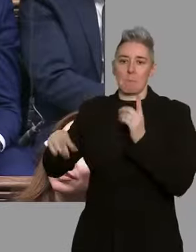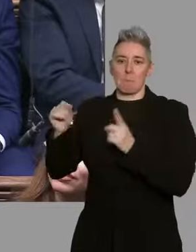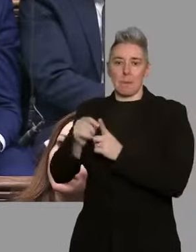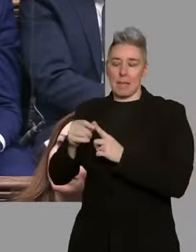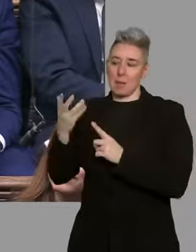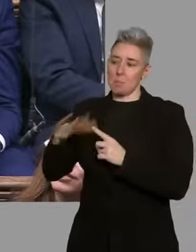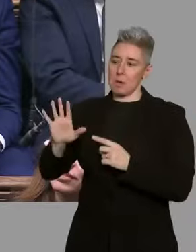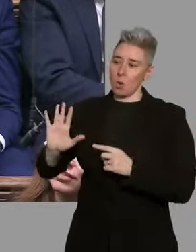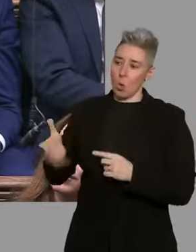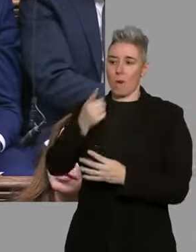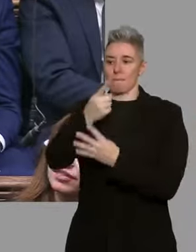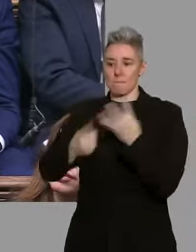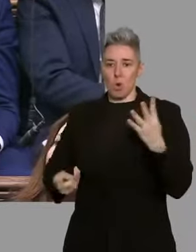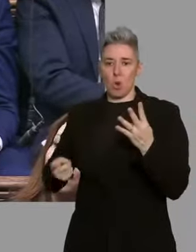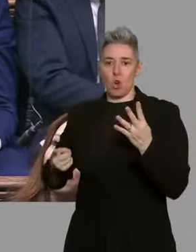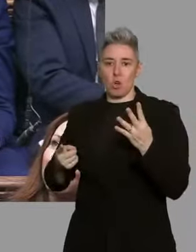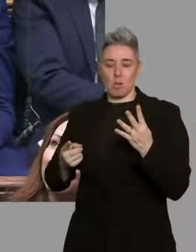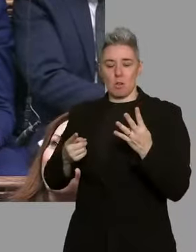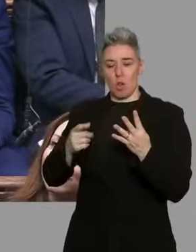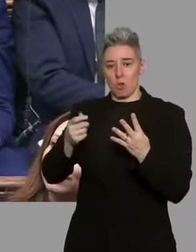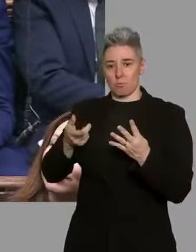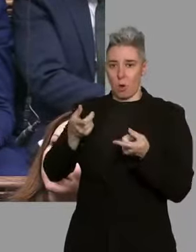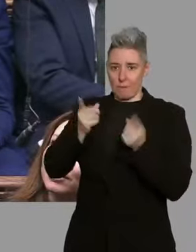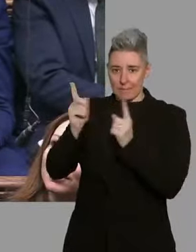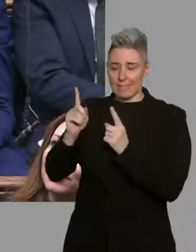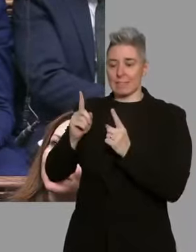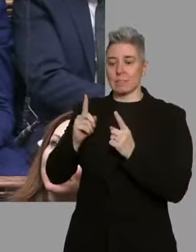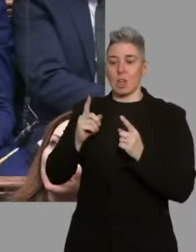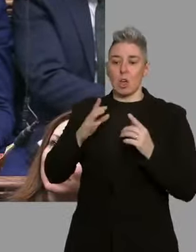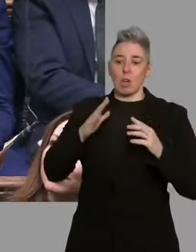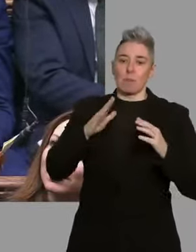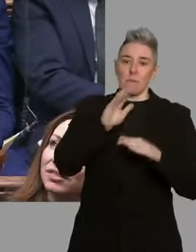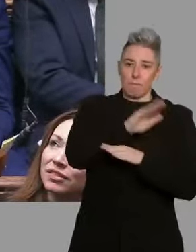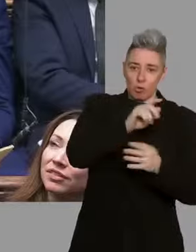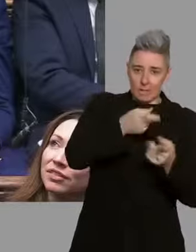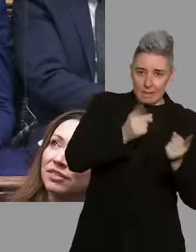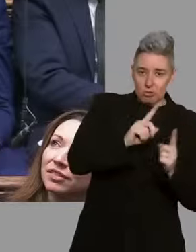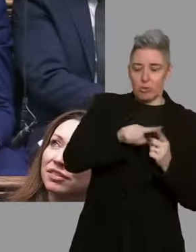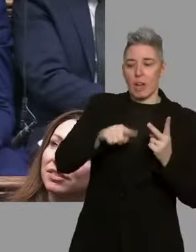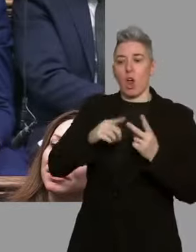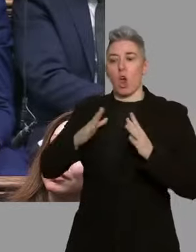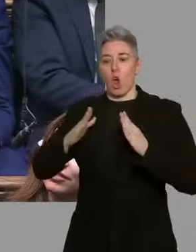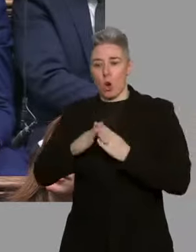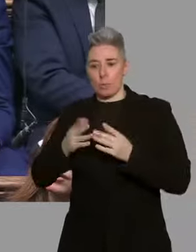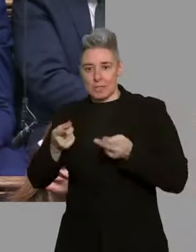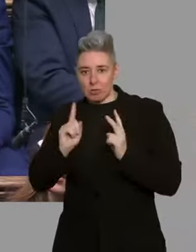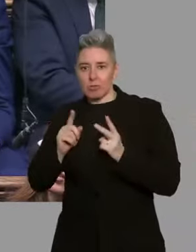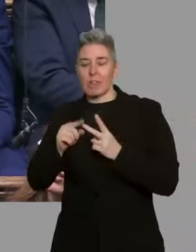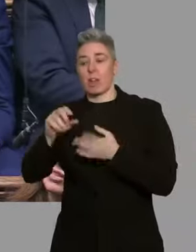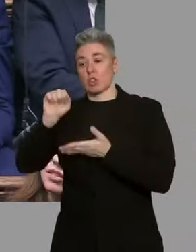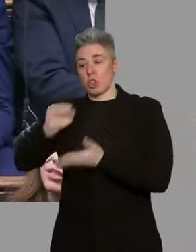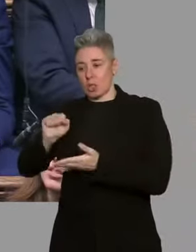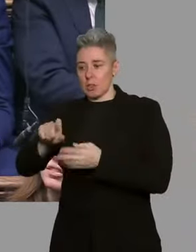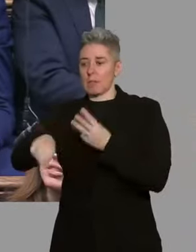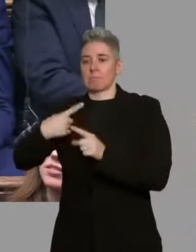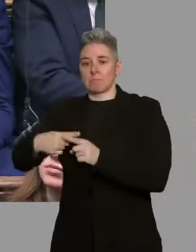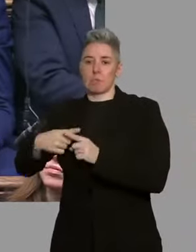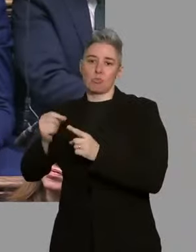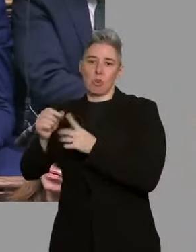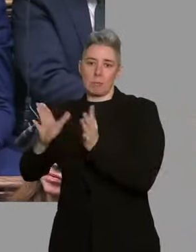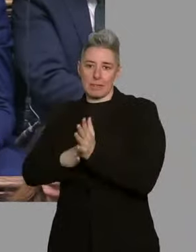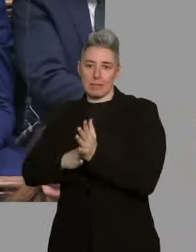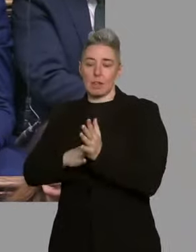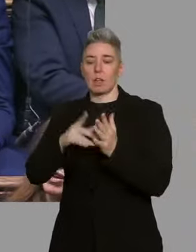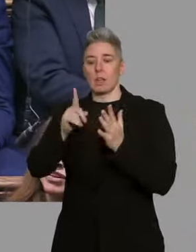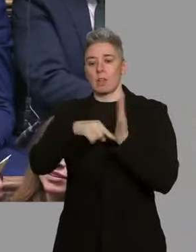the Home Secretary, the Chancellor and the Prime Minister. Mr. Speaker, James Callaghan was a true Portsmouth great